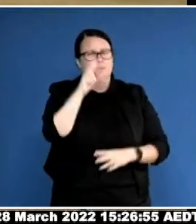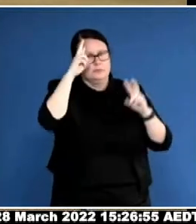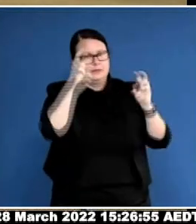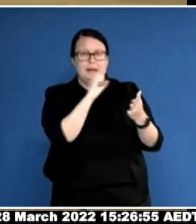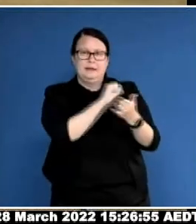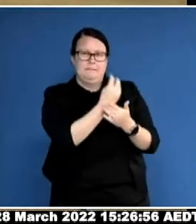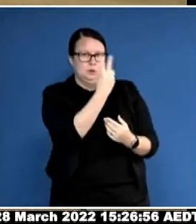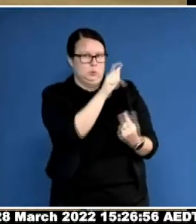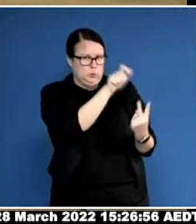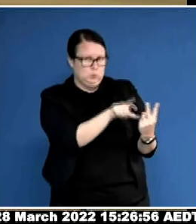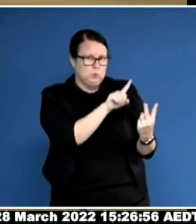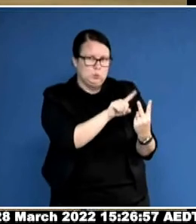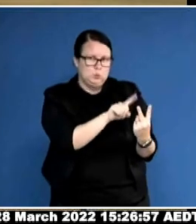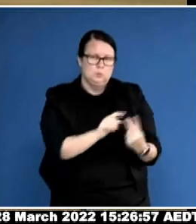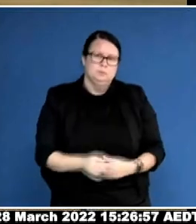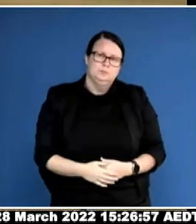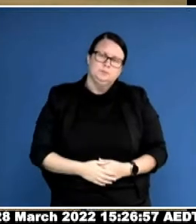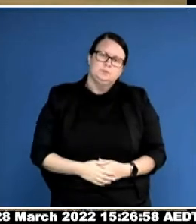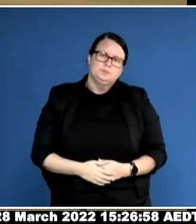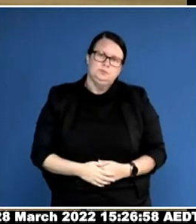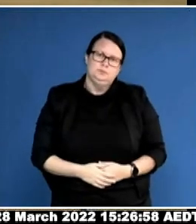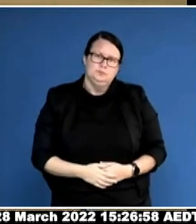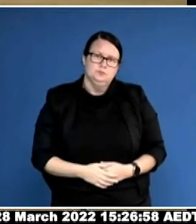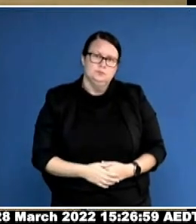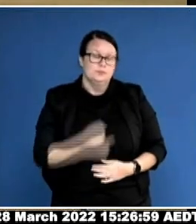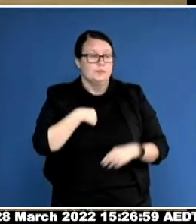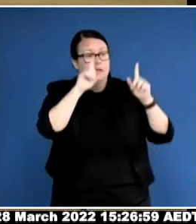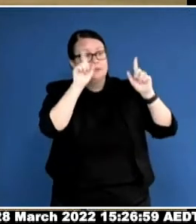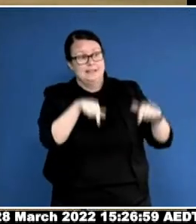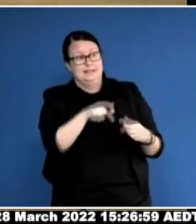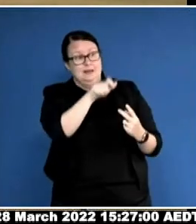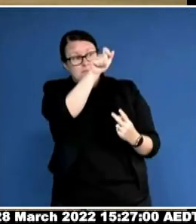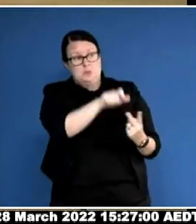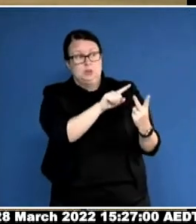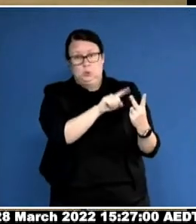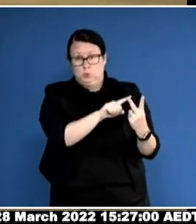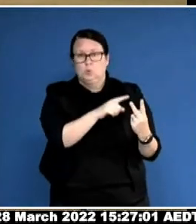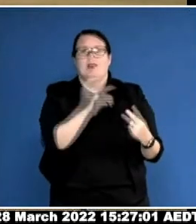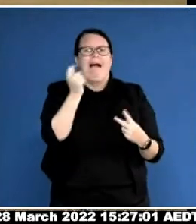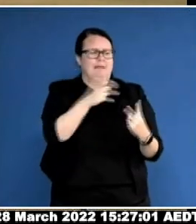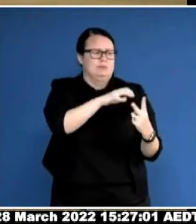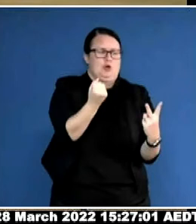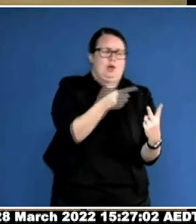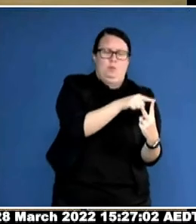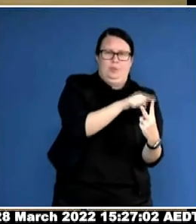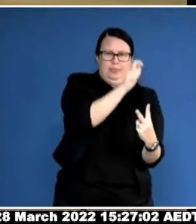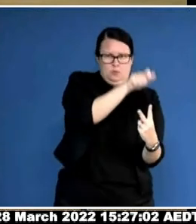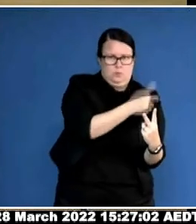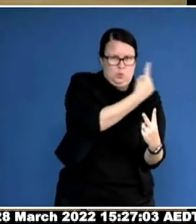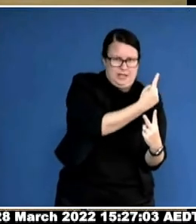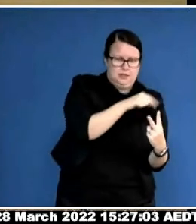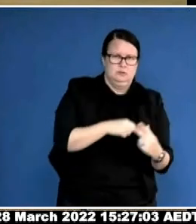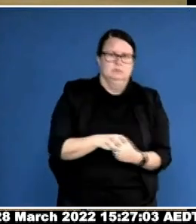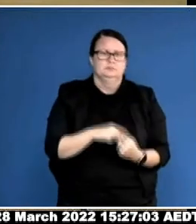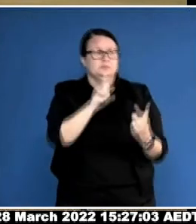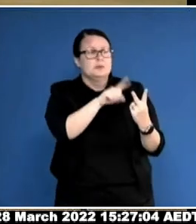two. I started seeing person two soon after things ended with person one. I met him